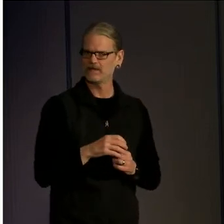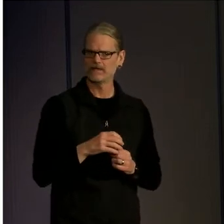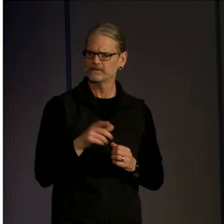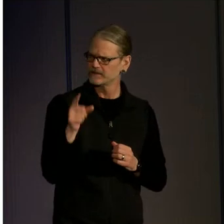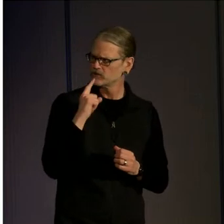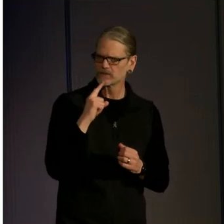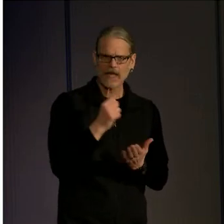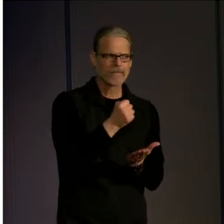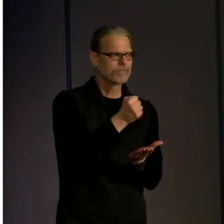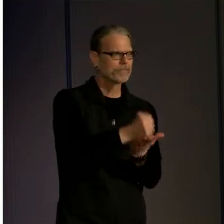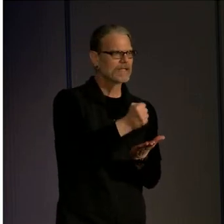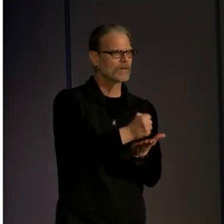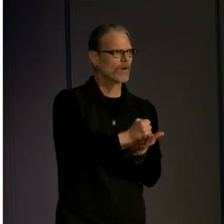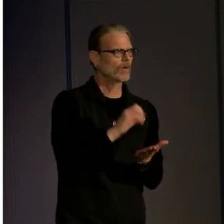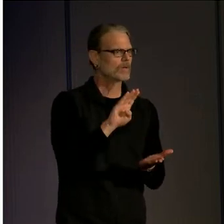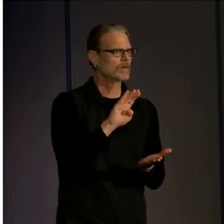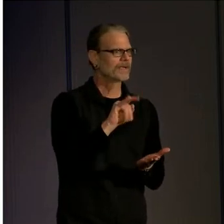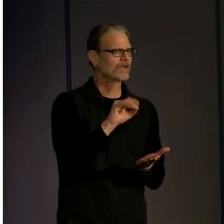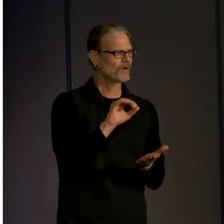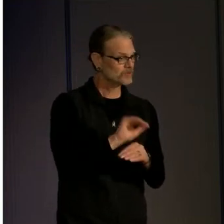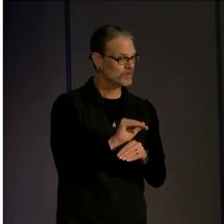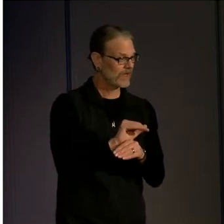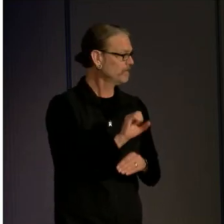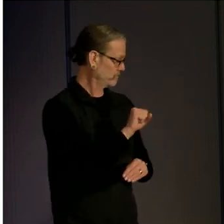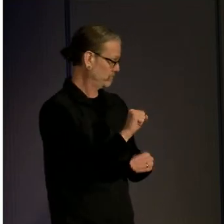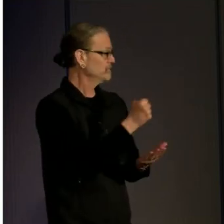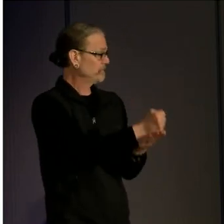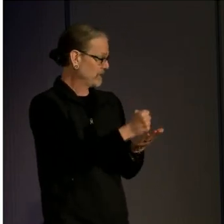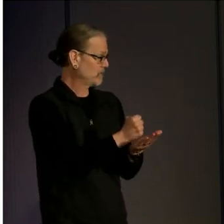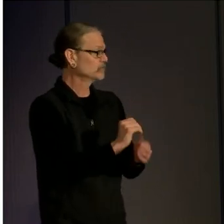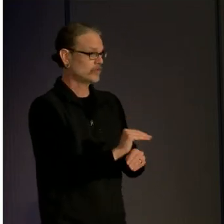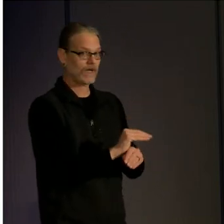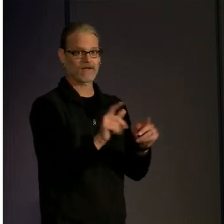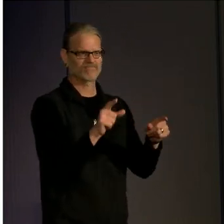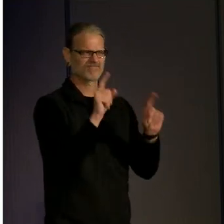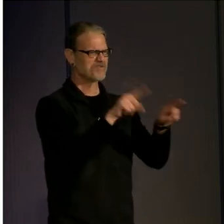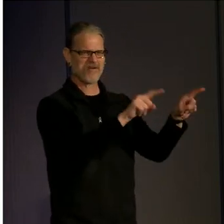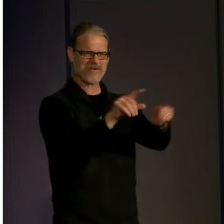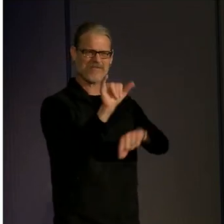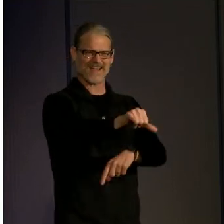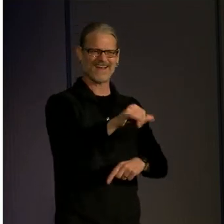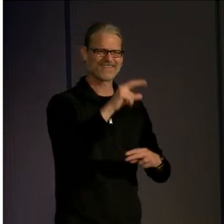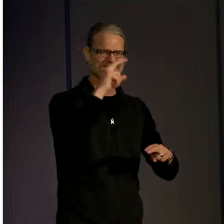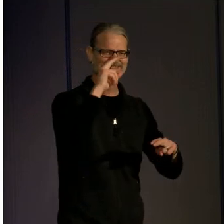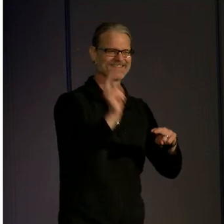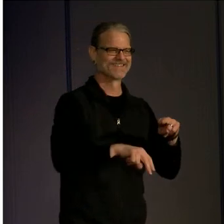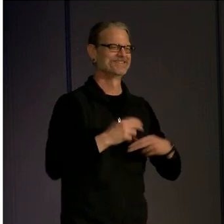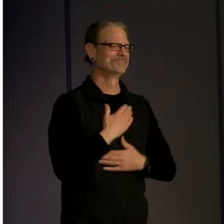was bingo tonight. Yeah. Check all that stuff out. Thank you very much, folks. Thank you, everybody.